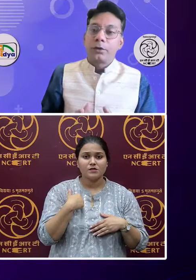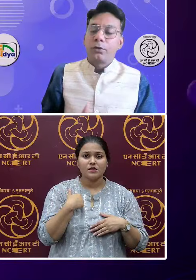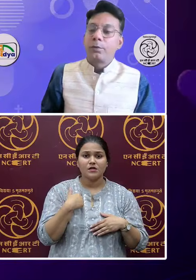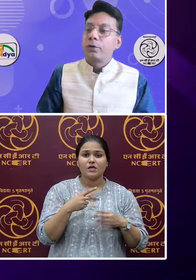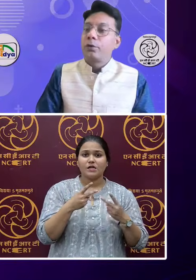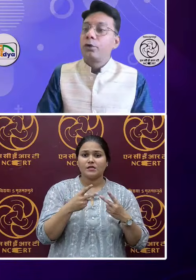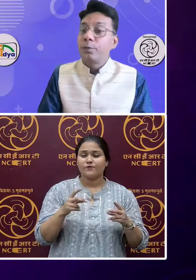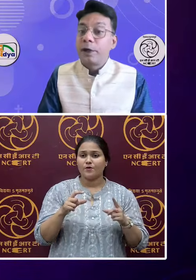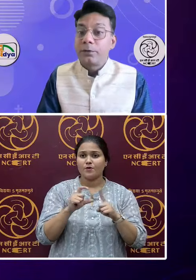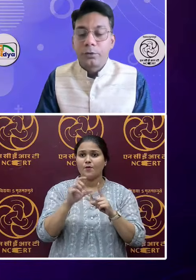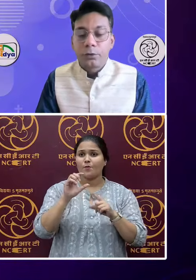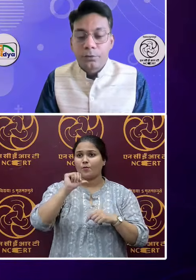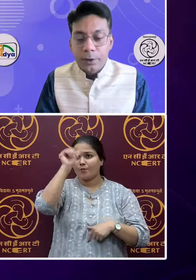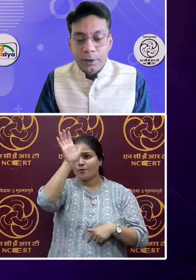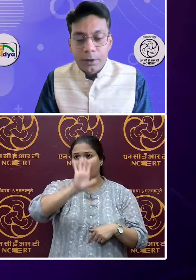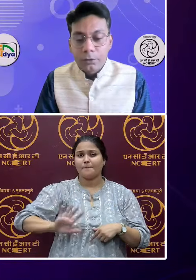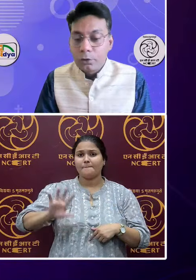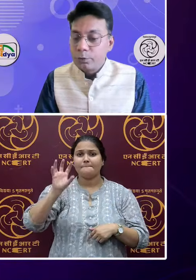there. Our course